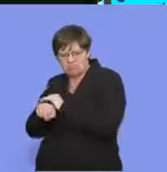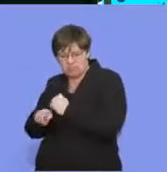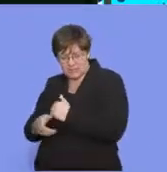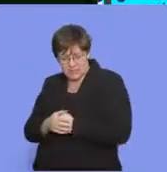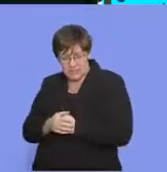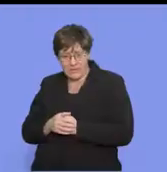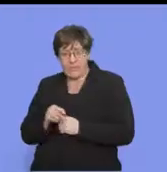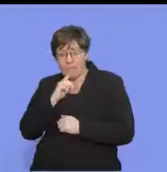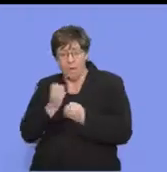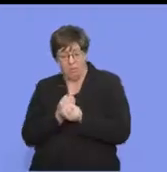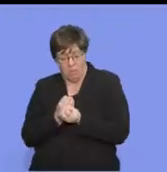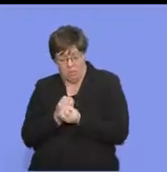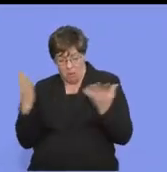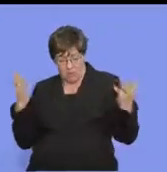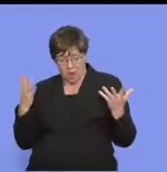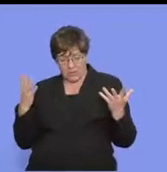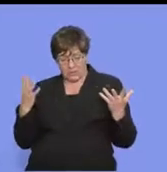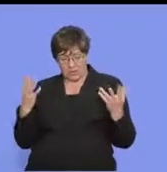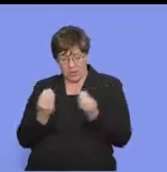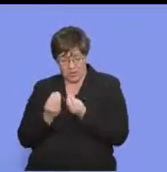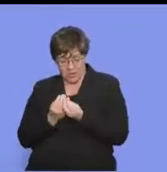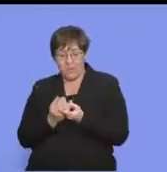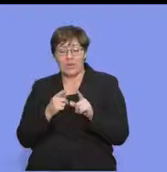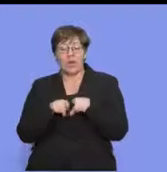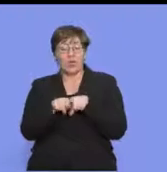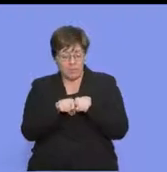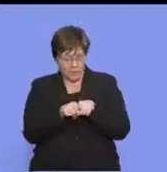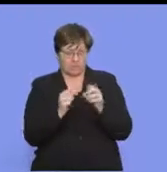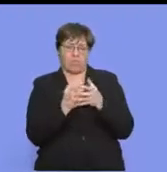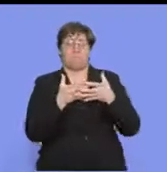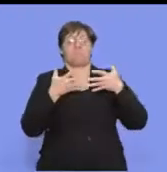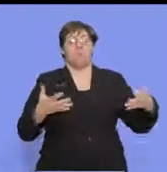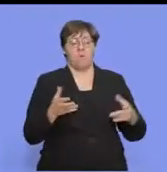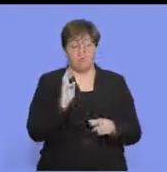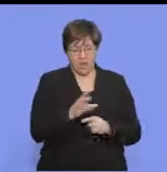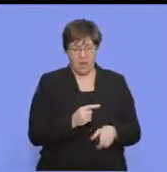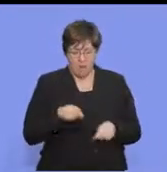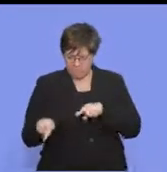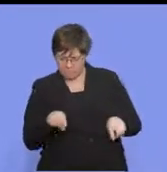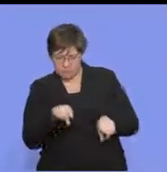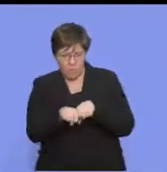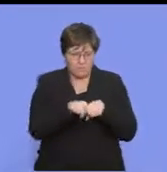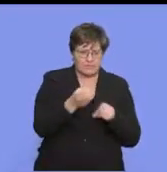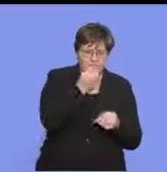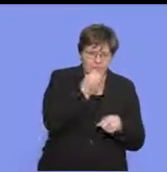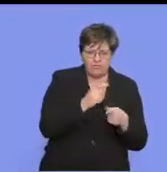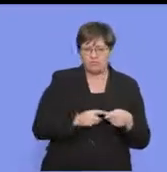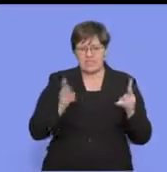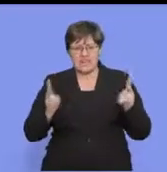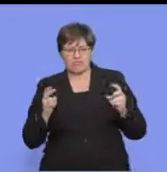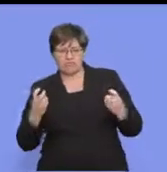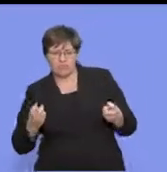are lots of organisms, it's going to increase competition. And they're going to compete for